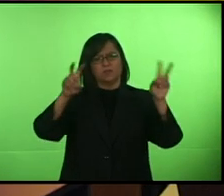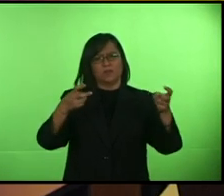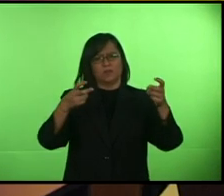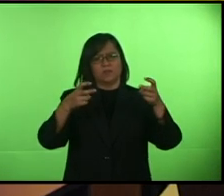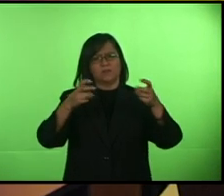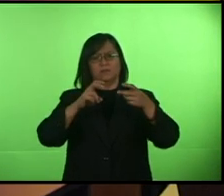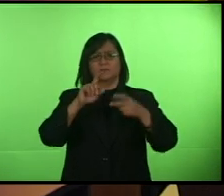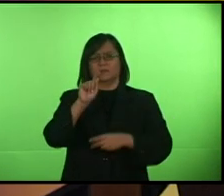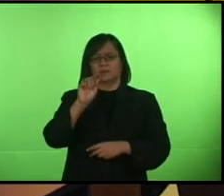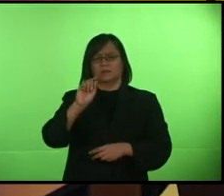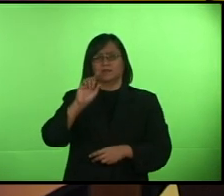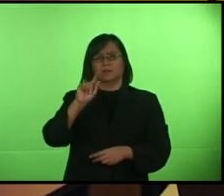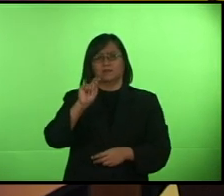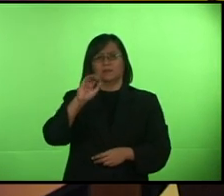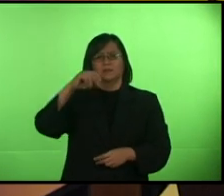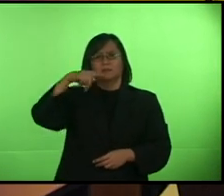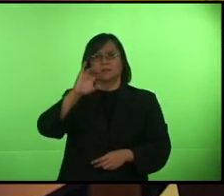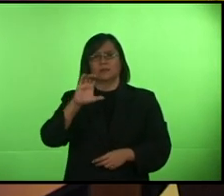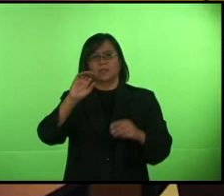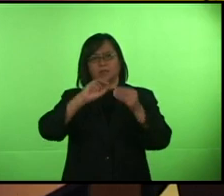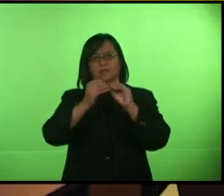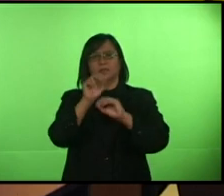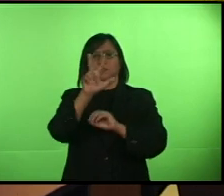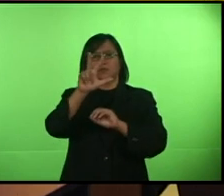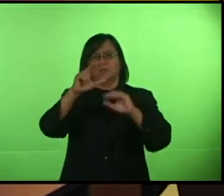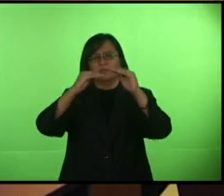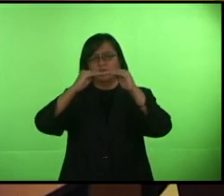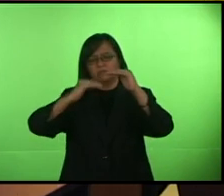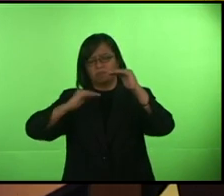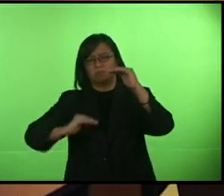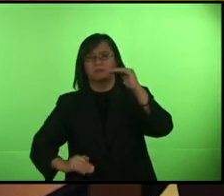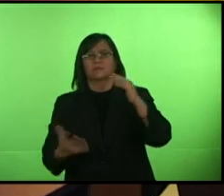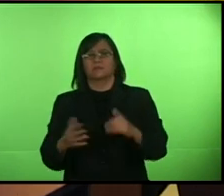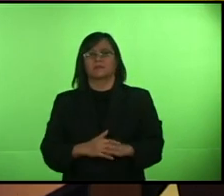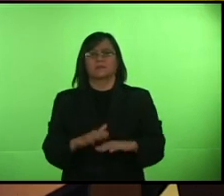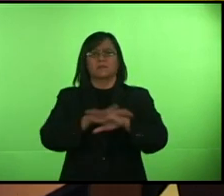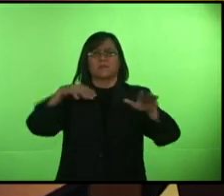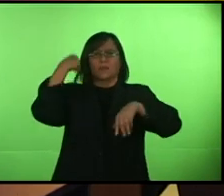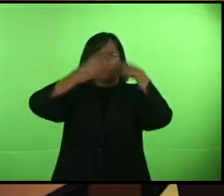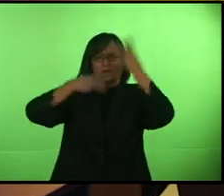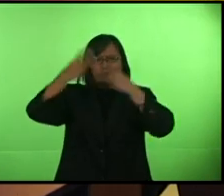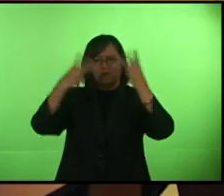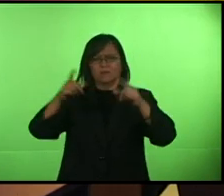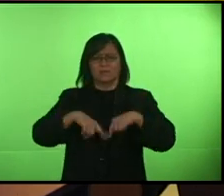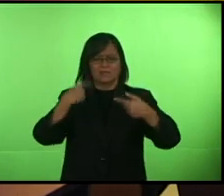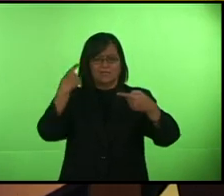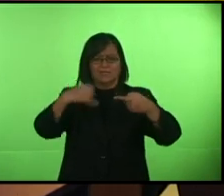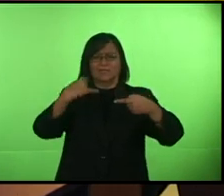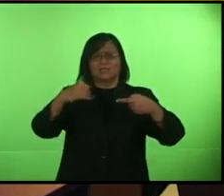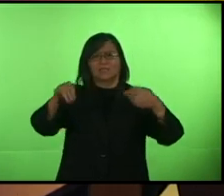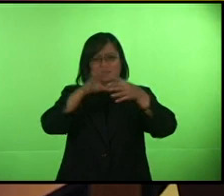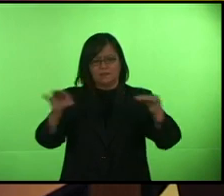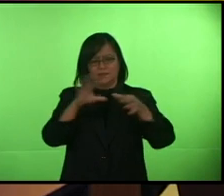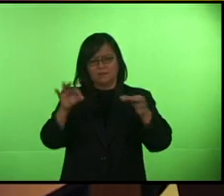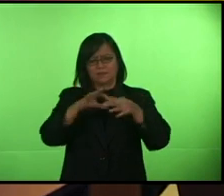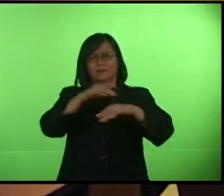from topic 3 onwards. Okay? So remember, do not be afraid. Don't ever think that you